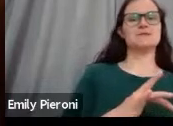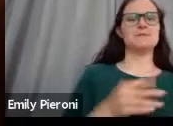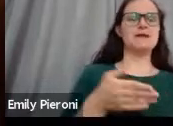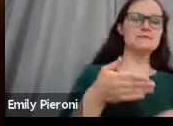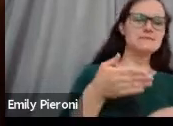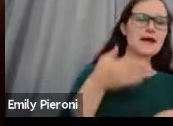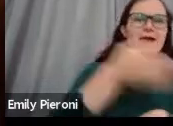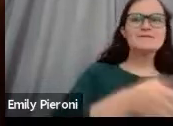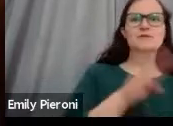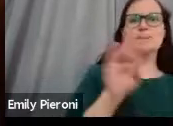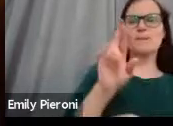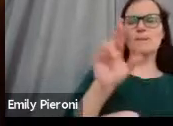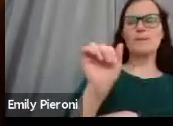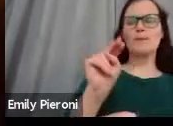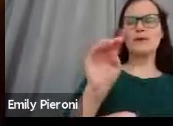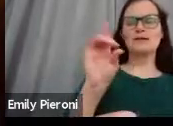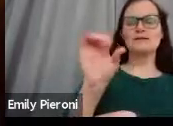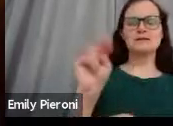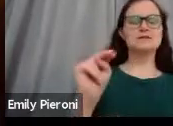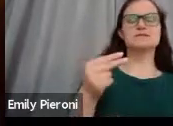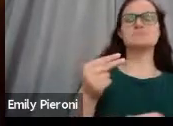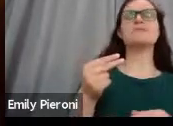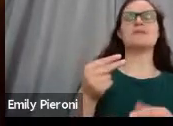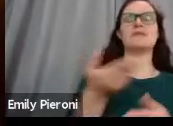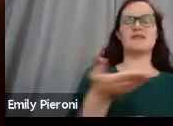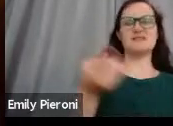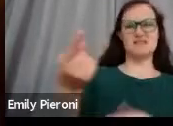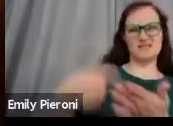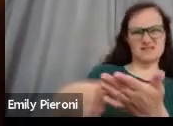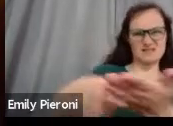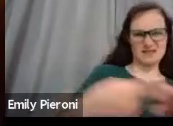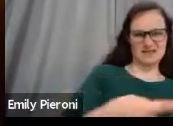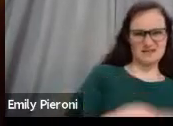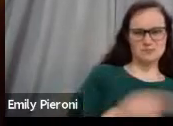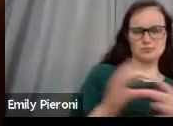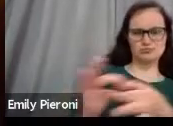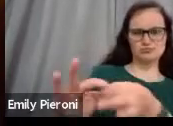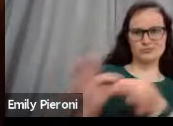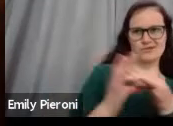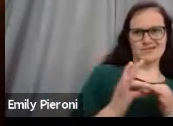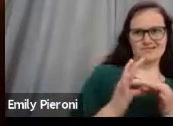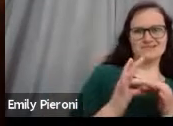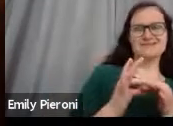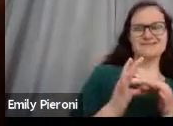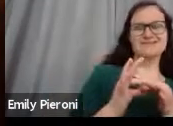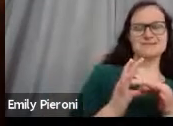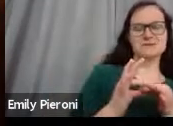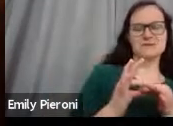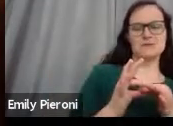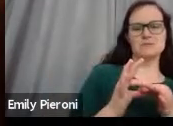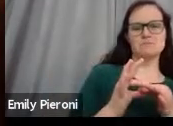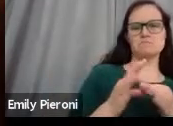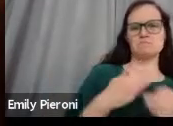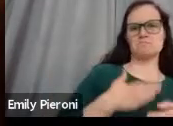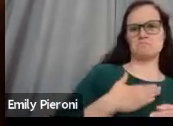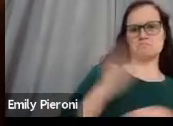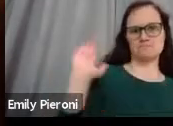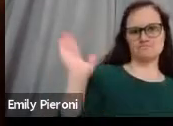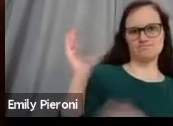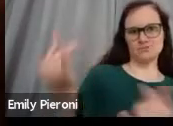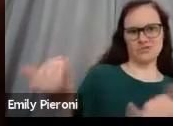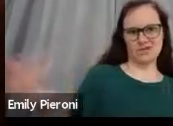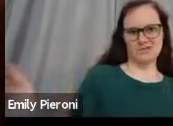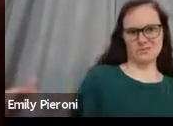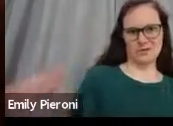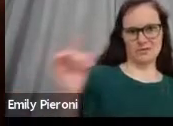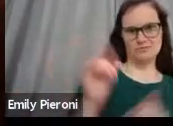because a lot of what he spoke about relates directly to what I'm going to be talking about today with